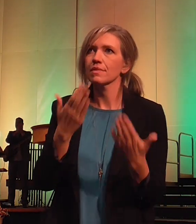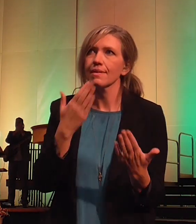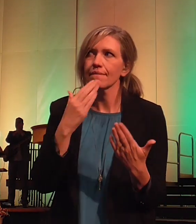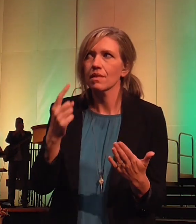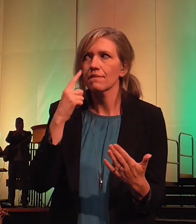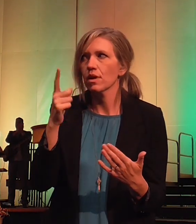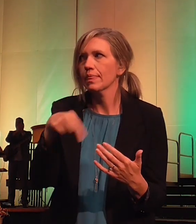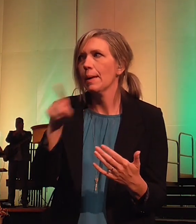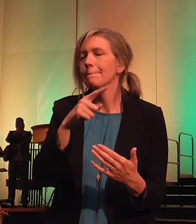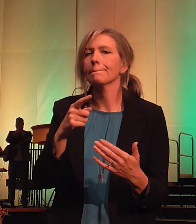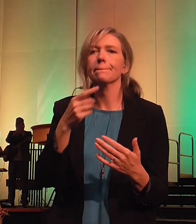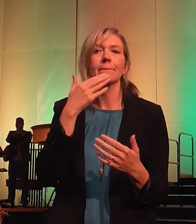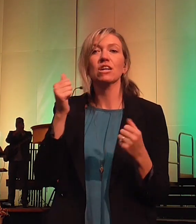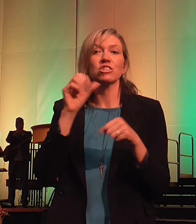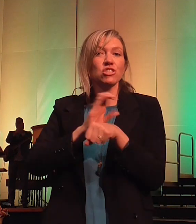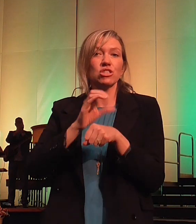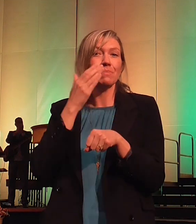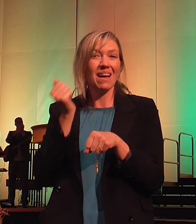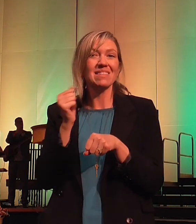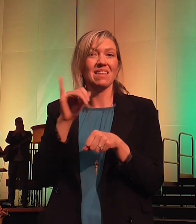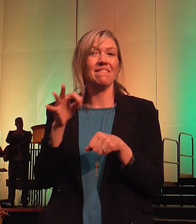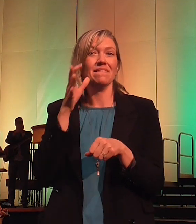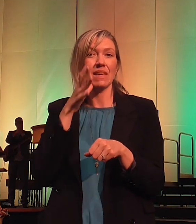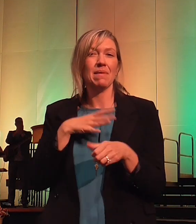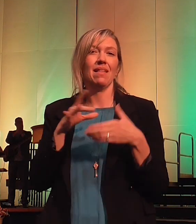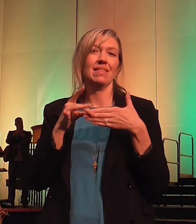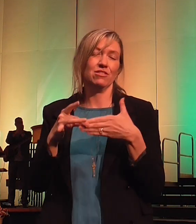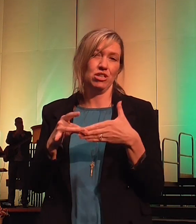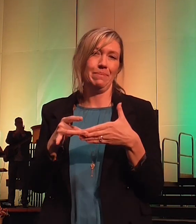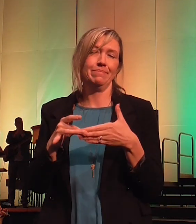for them and are a better church because of them.